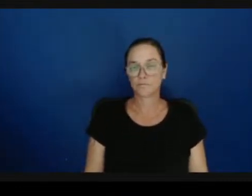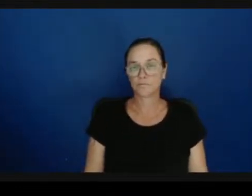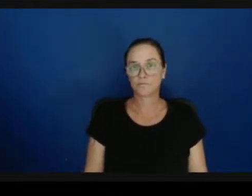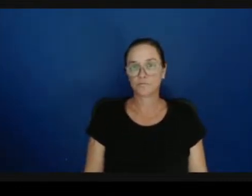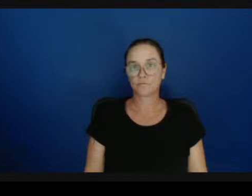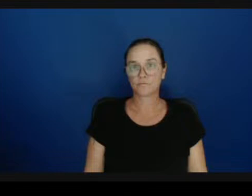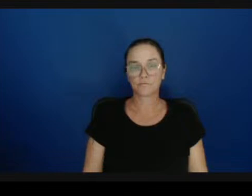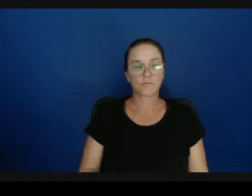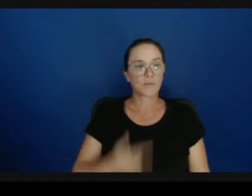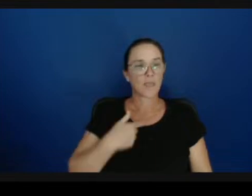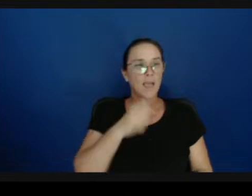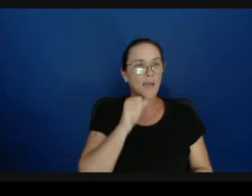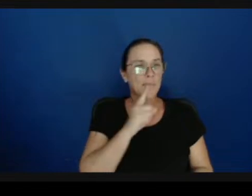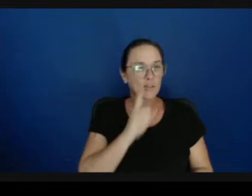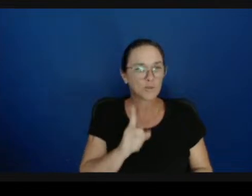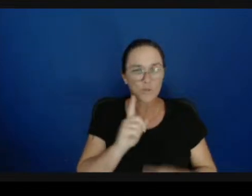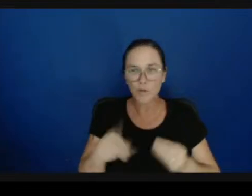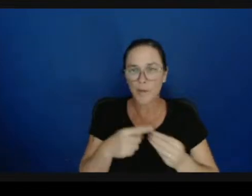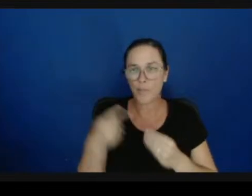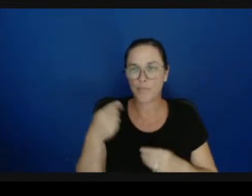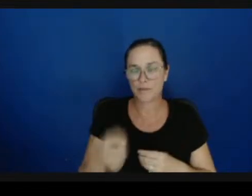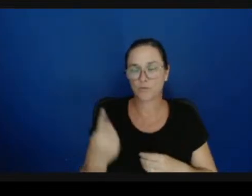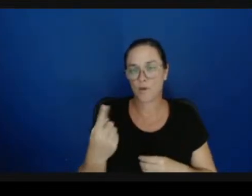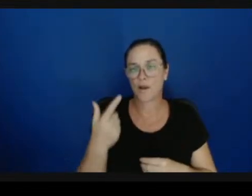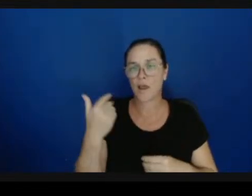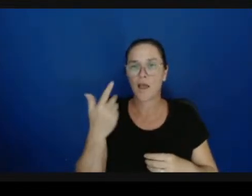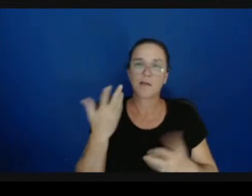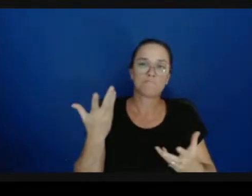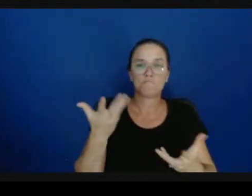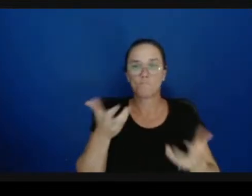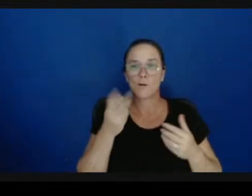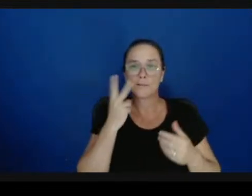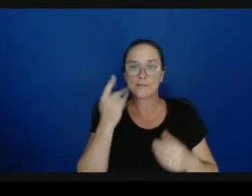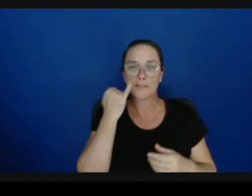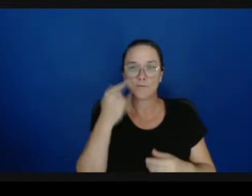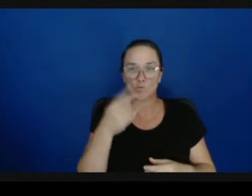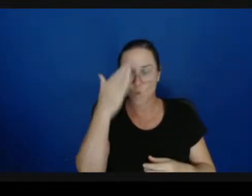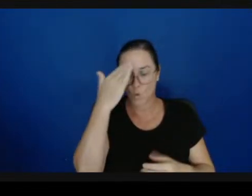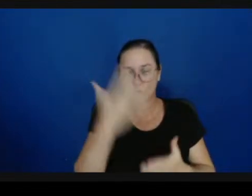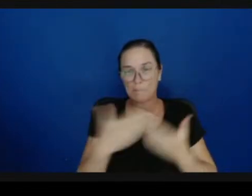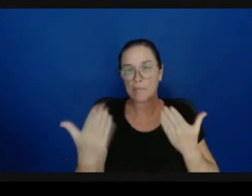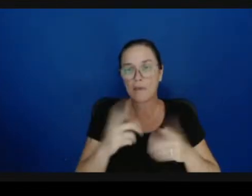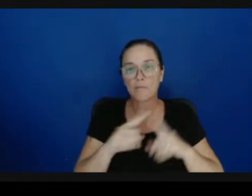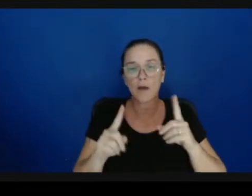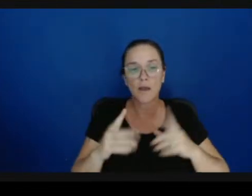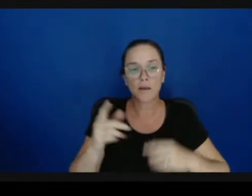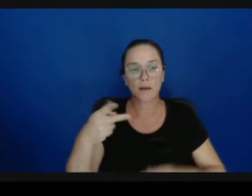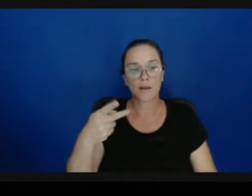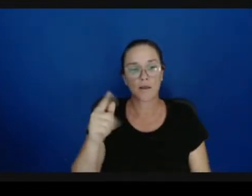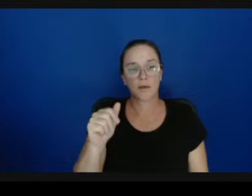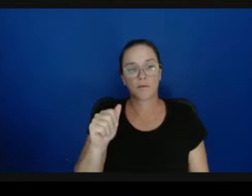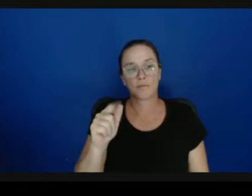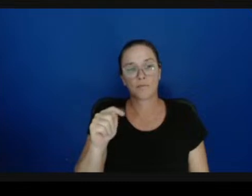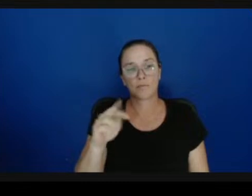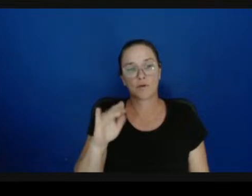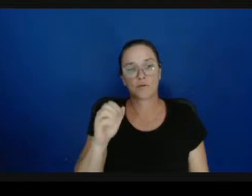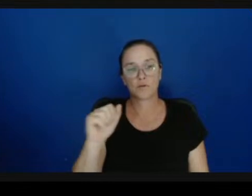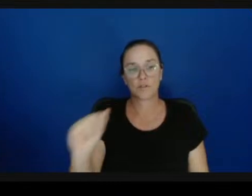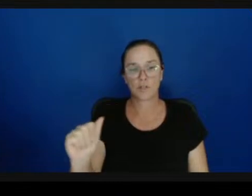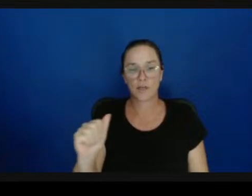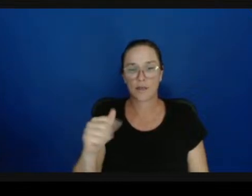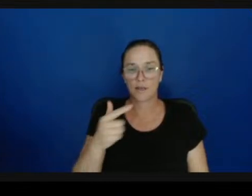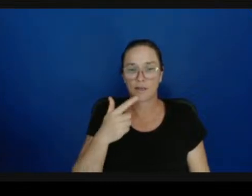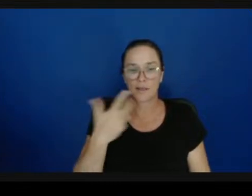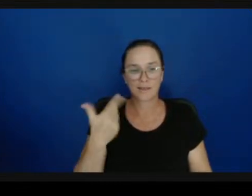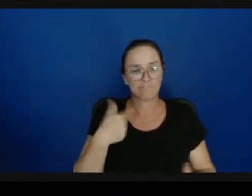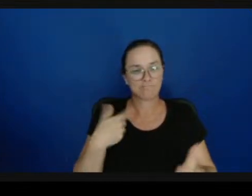And I'm not sure on this one. I was just gonna see if you knew something. But Patricia asks, I've signed up for alerts on USGS Web, but